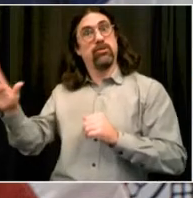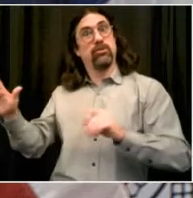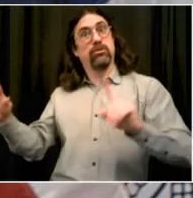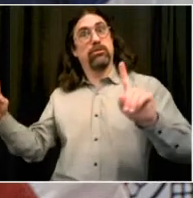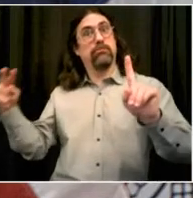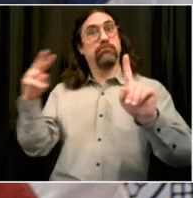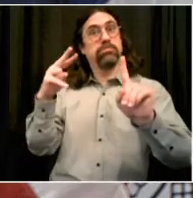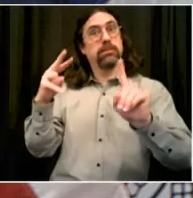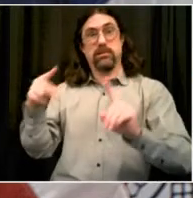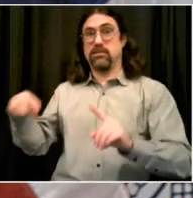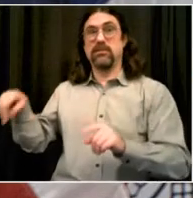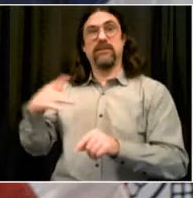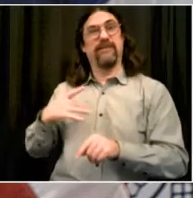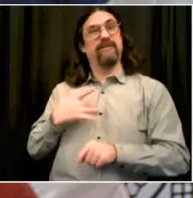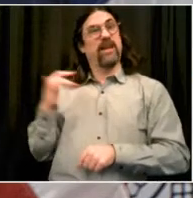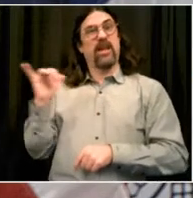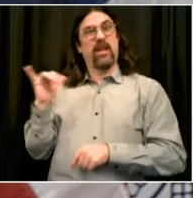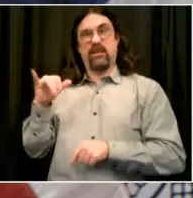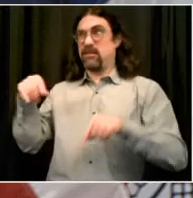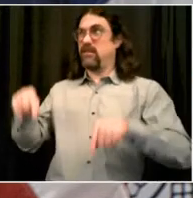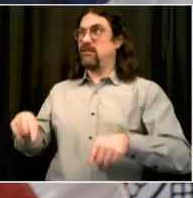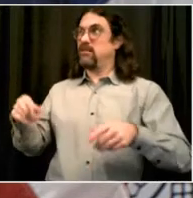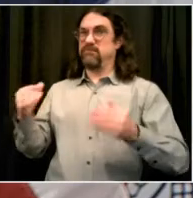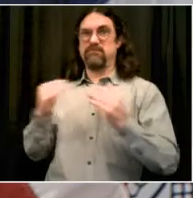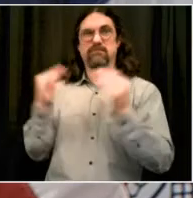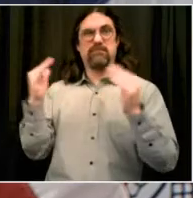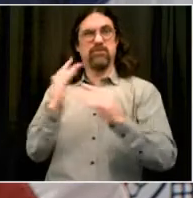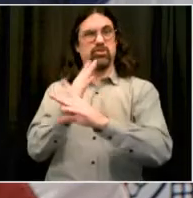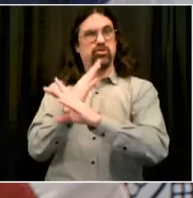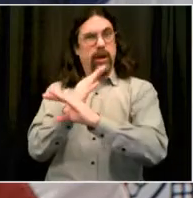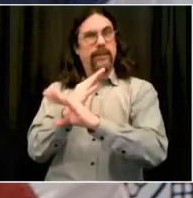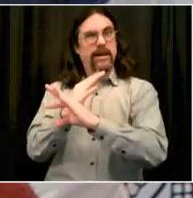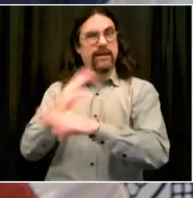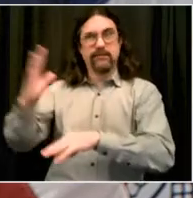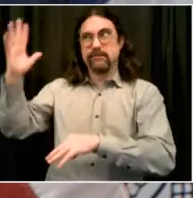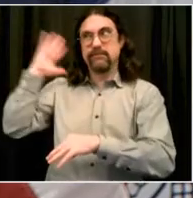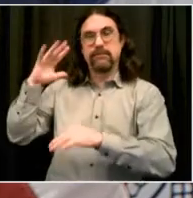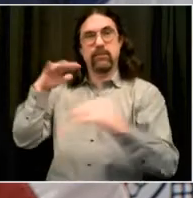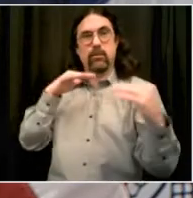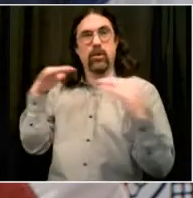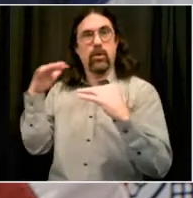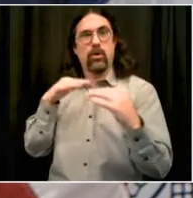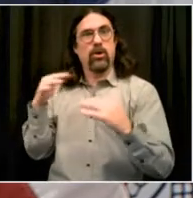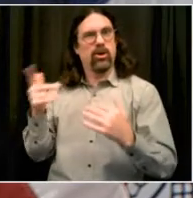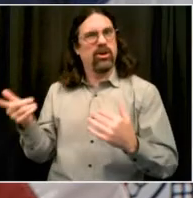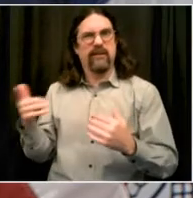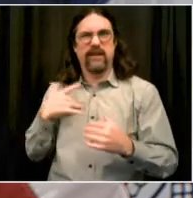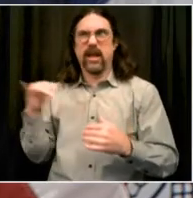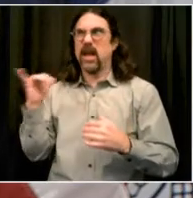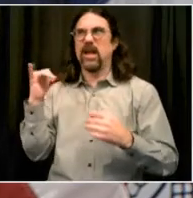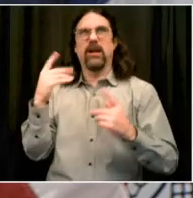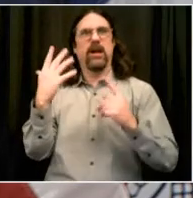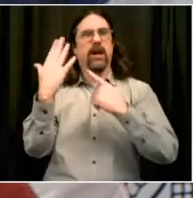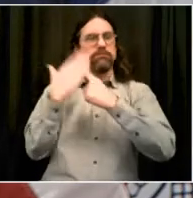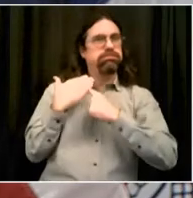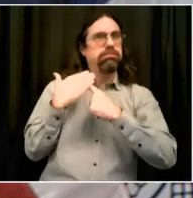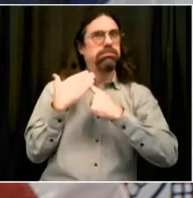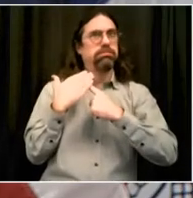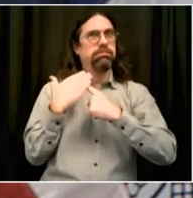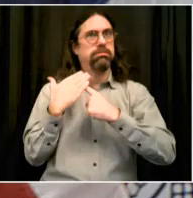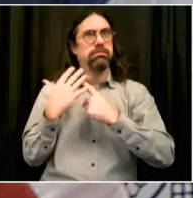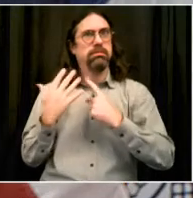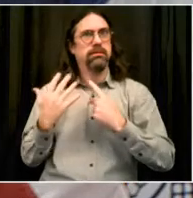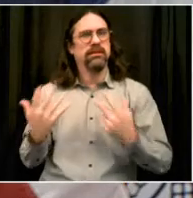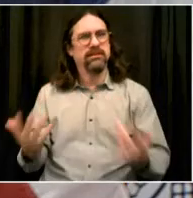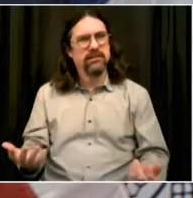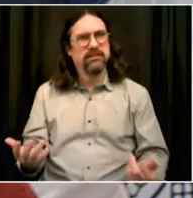with people who might fundamentally disagree with how you're trying to deal with the crisis. Wow, appreciate the